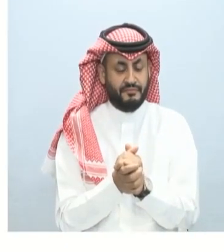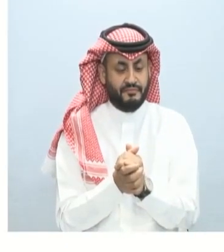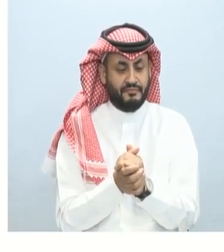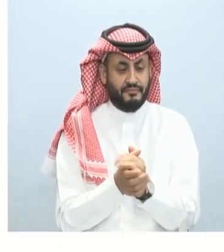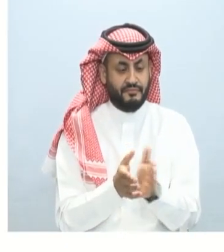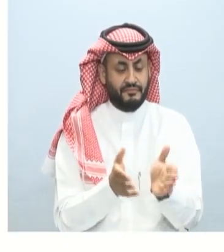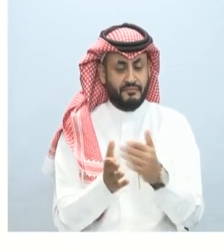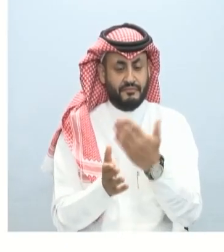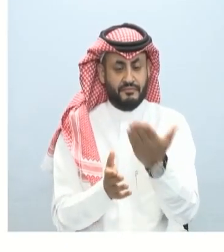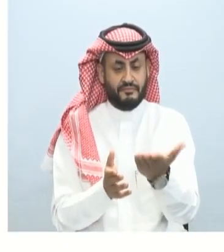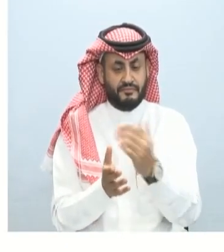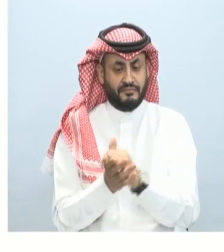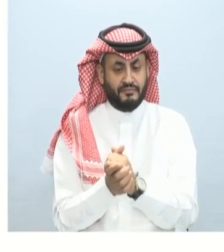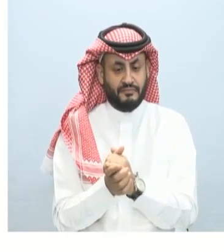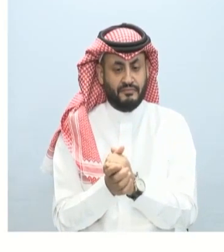So let's start.